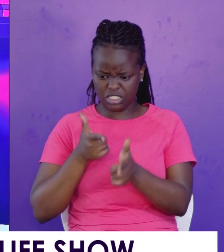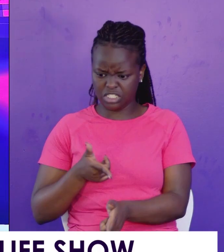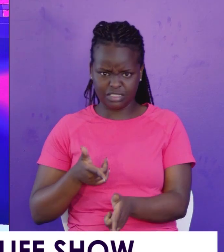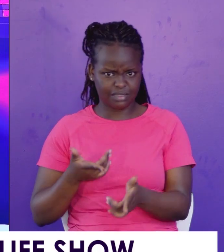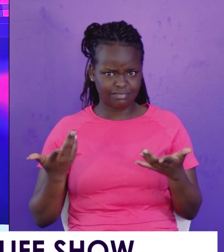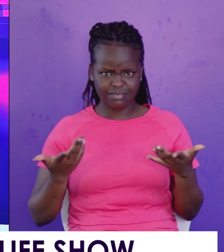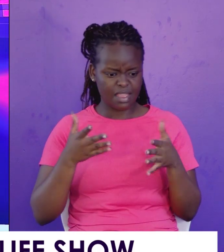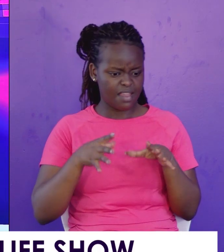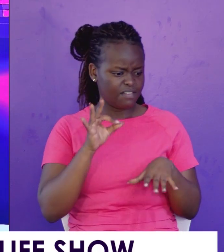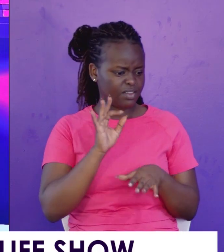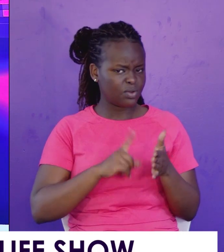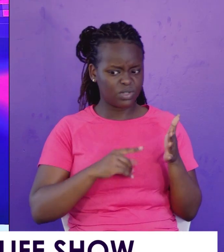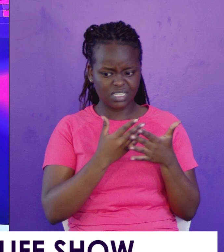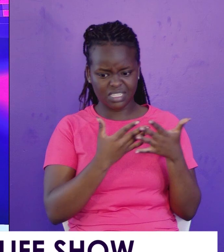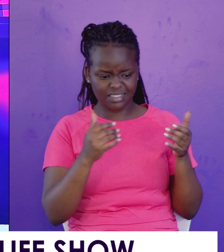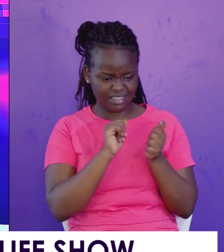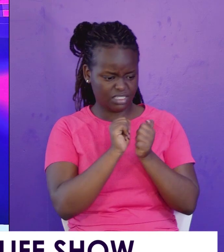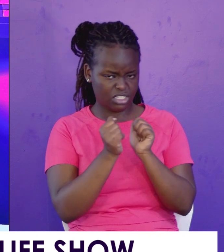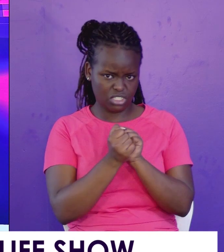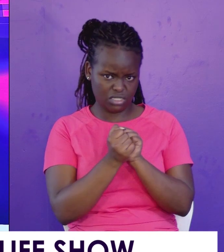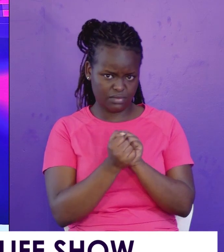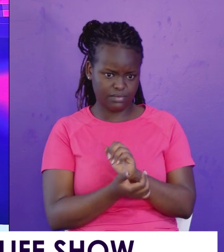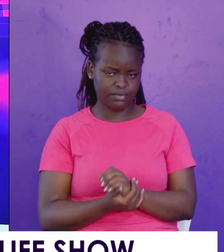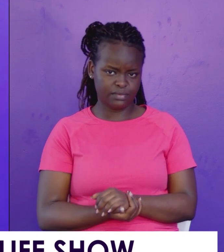that these things are changing as cultures move.